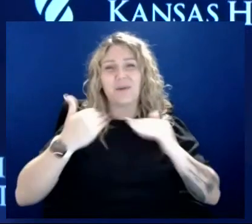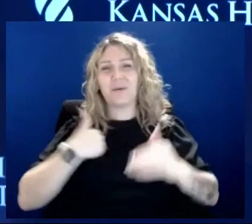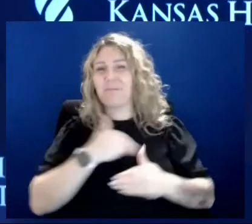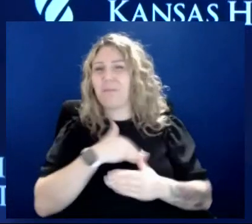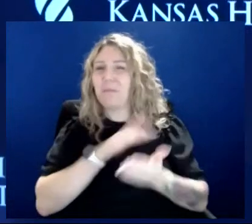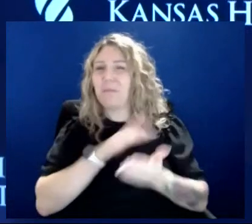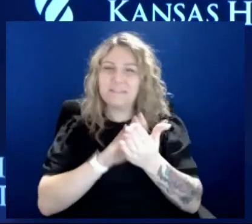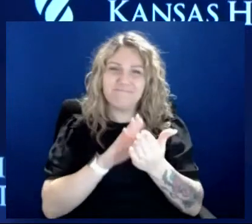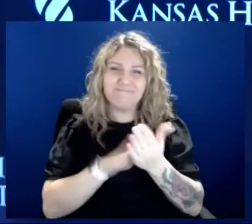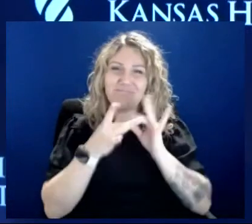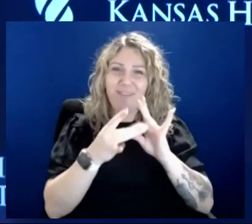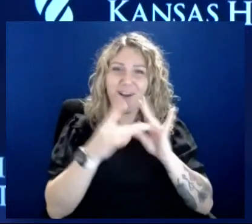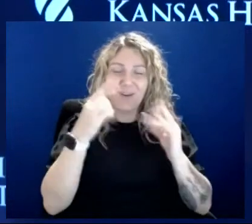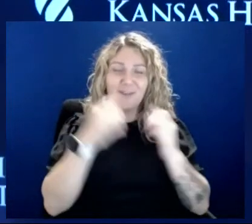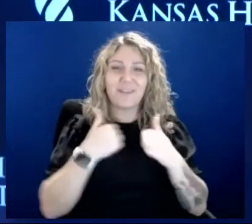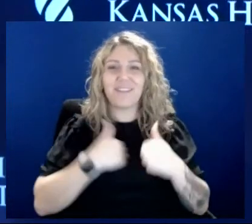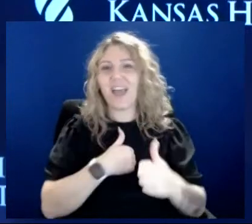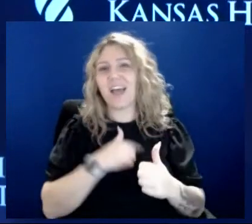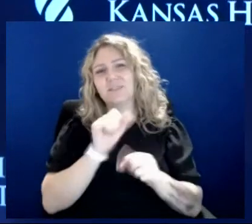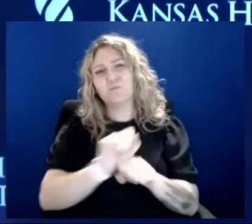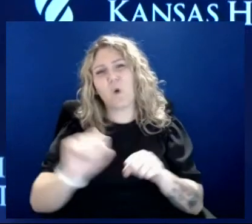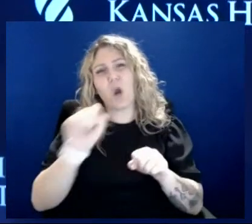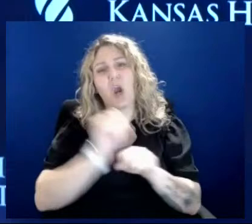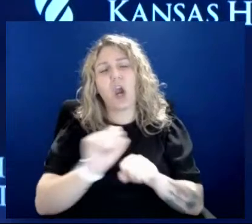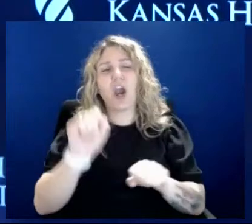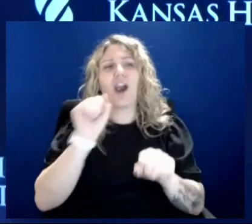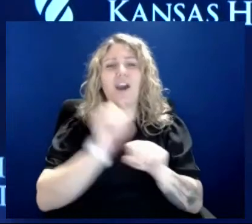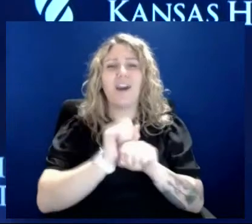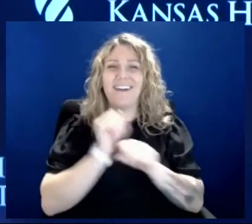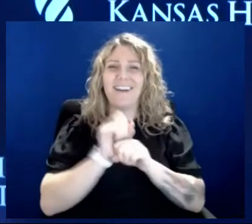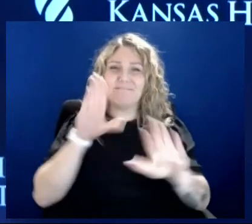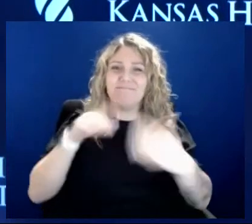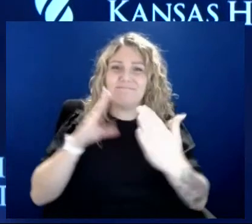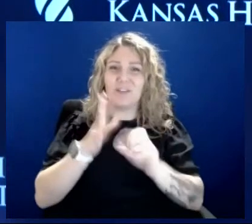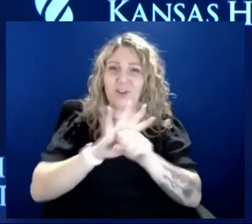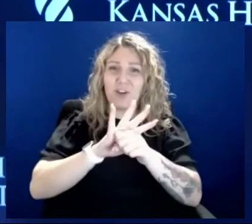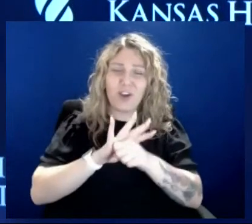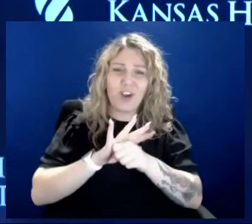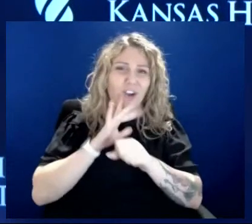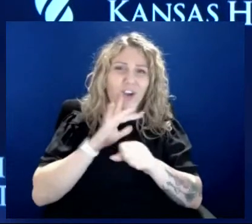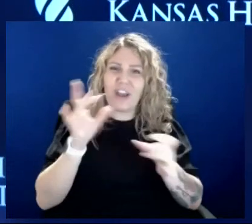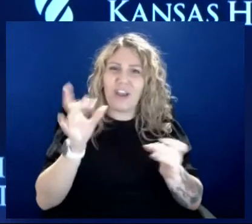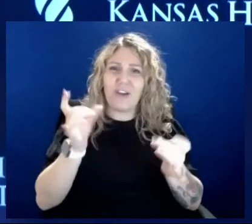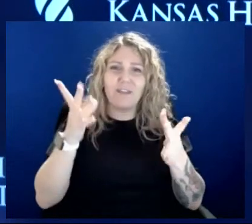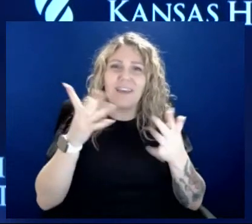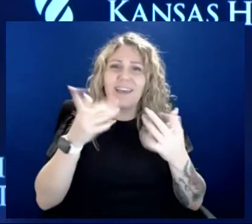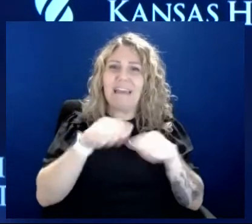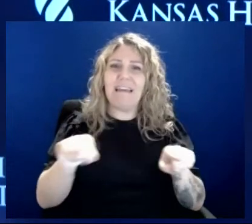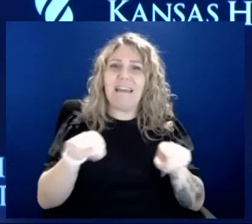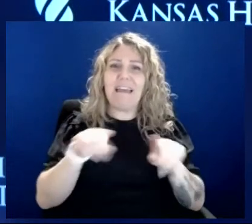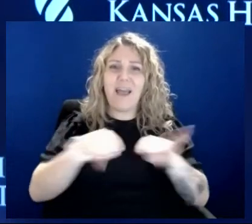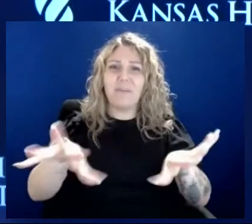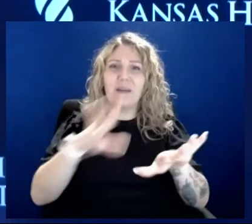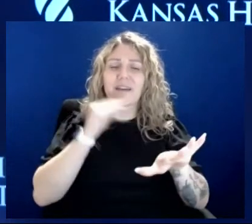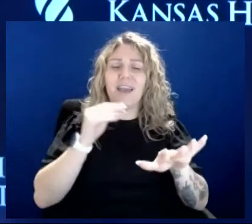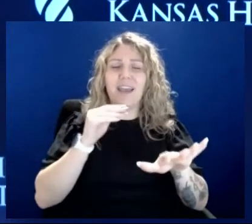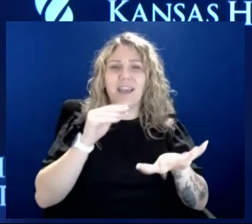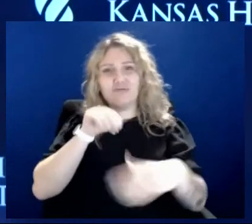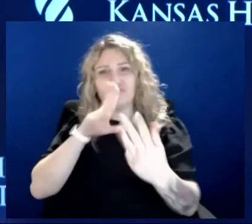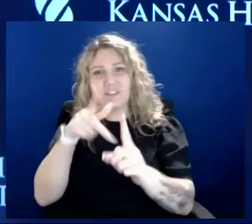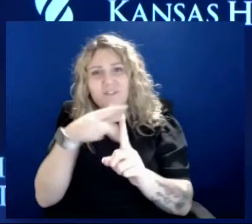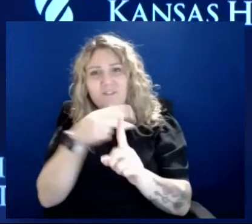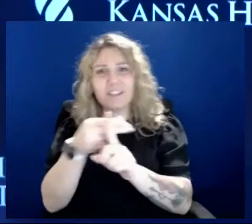working countless hours to address the COVID epidemic, to support testing and vaccinations and communications efforts in